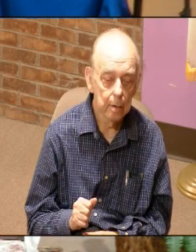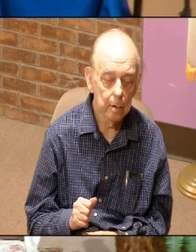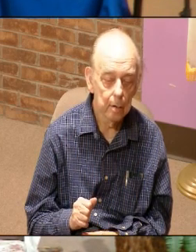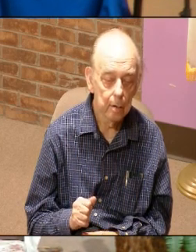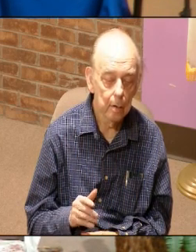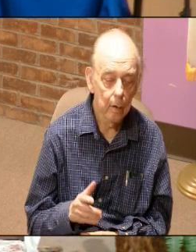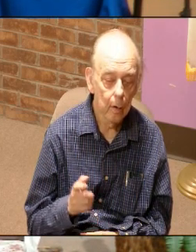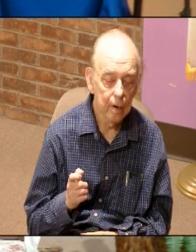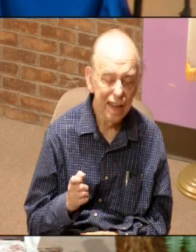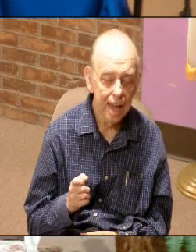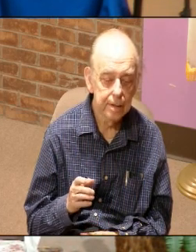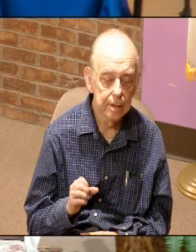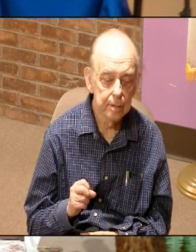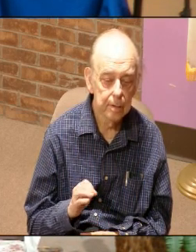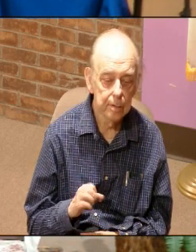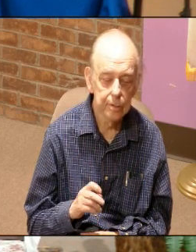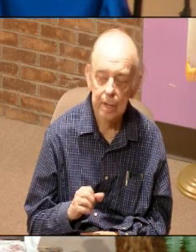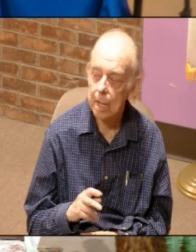same